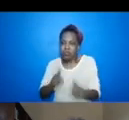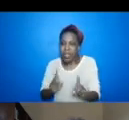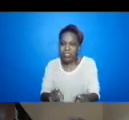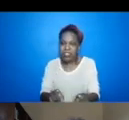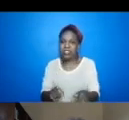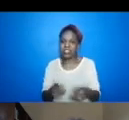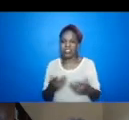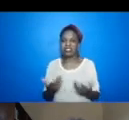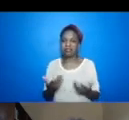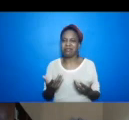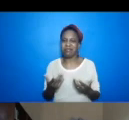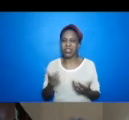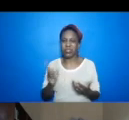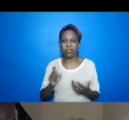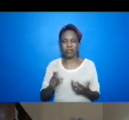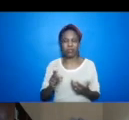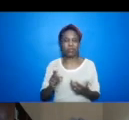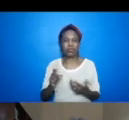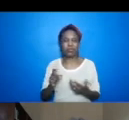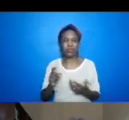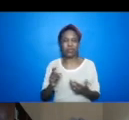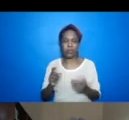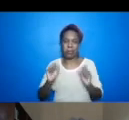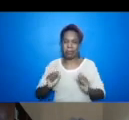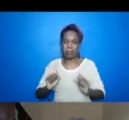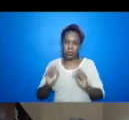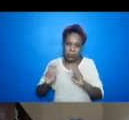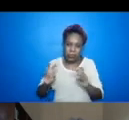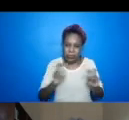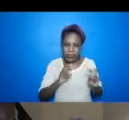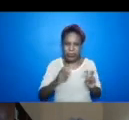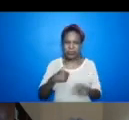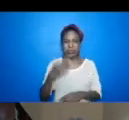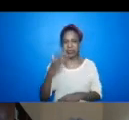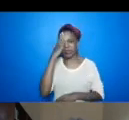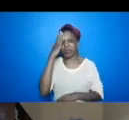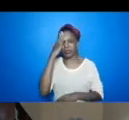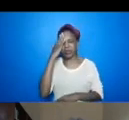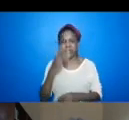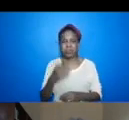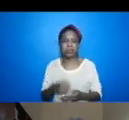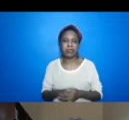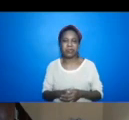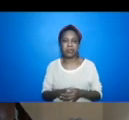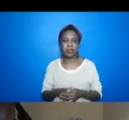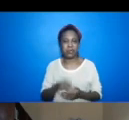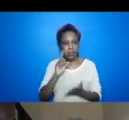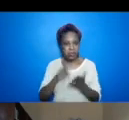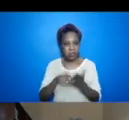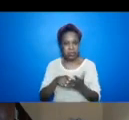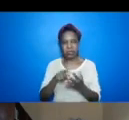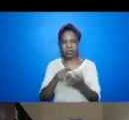all of these identities are always present, and they are the salience and significance of the